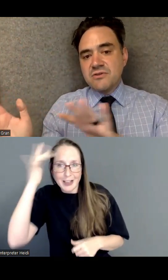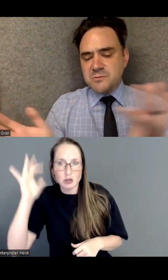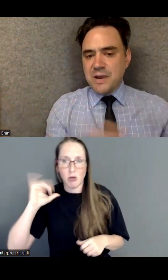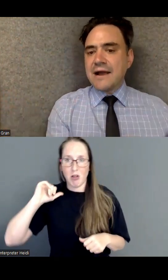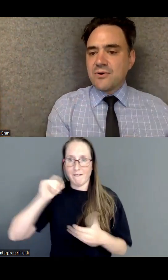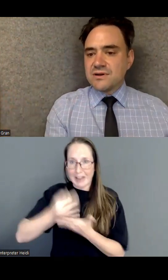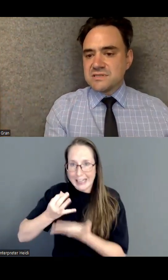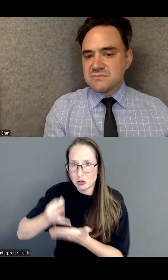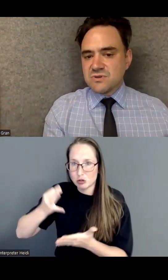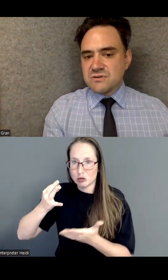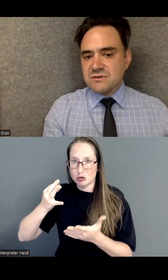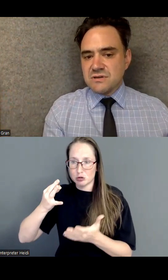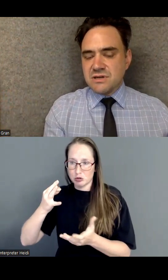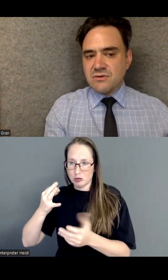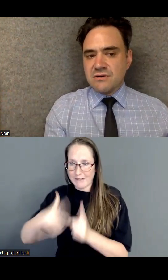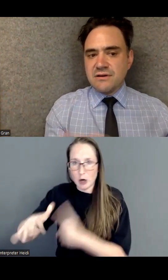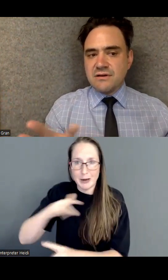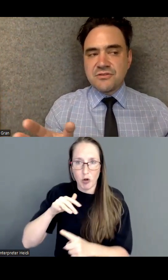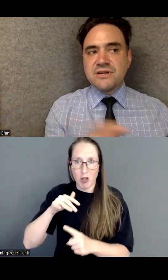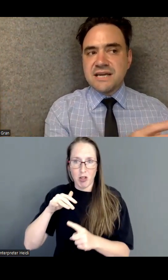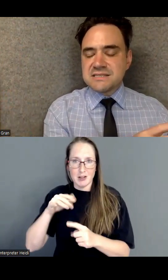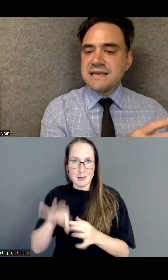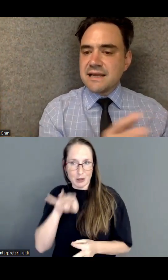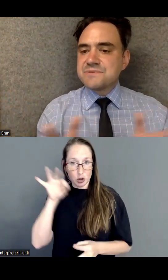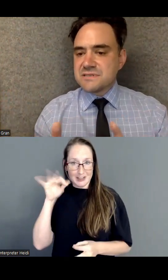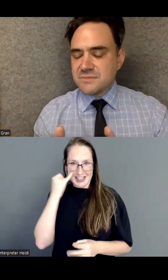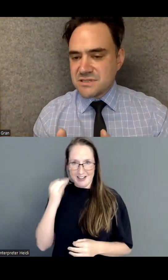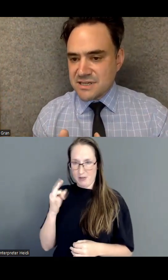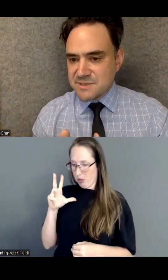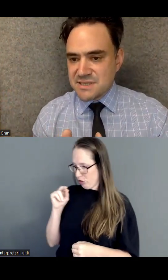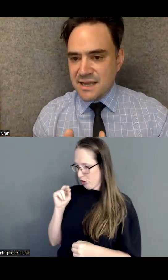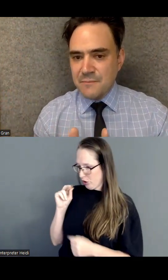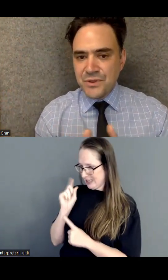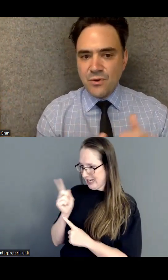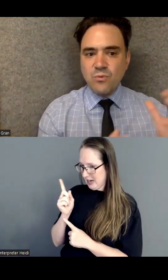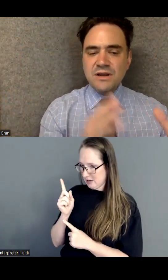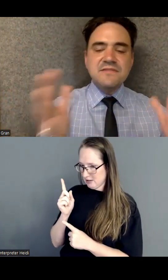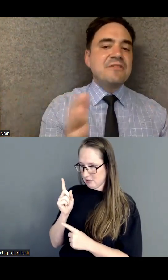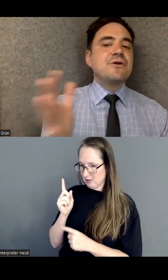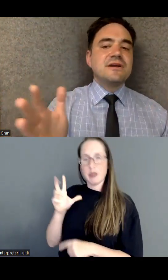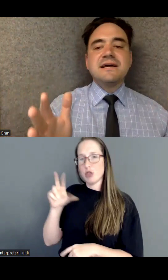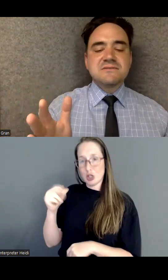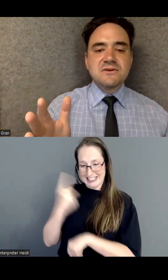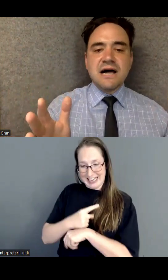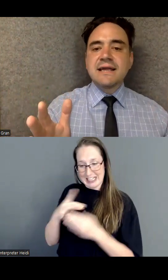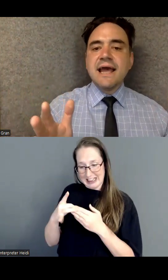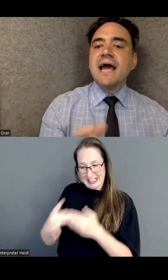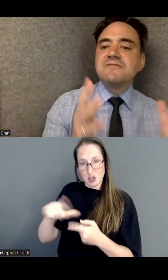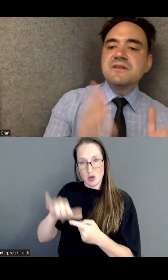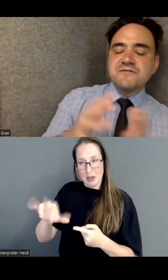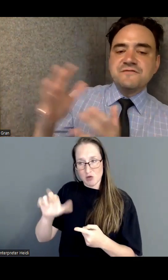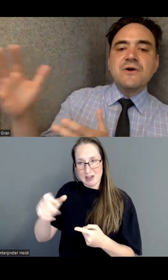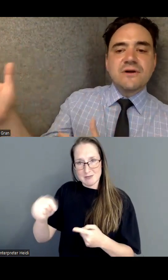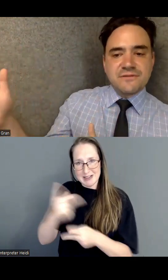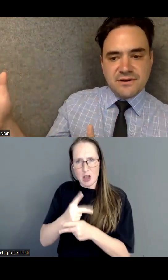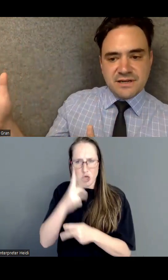if we looked backwards, 30 days leading up to somebody's respite stay, what did that 30 days look like? And if we